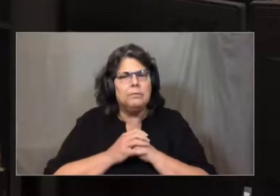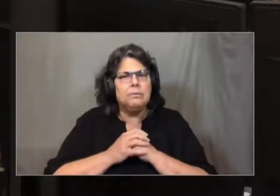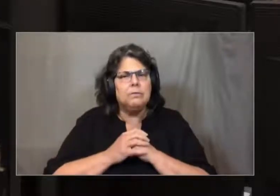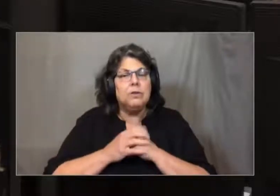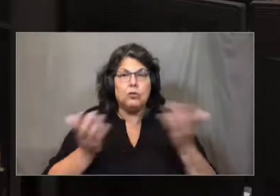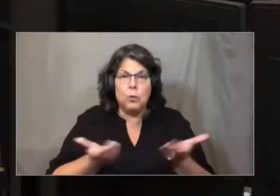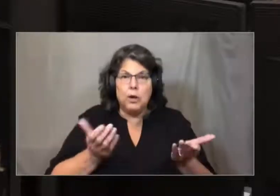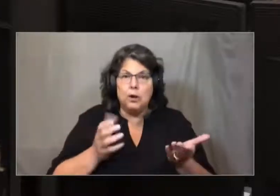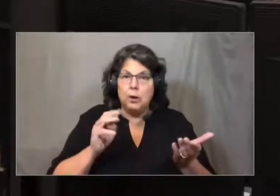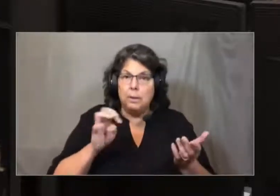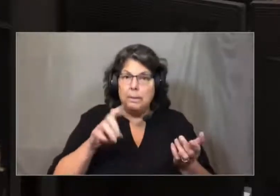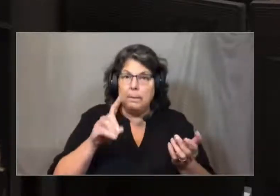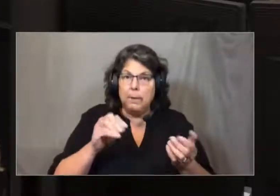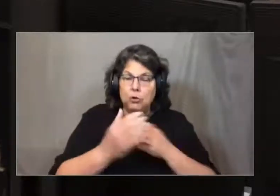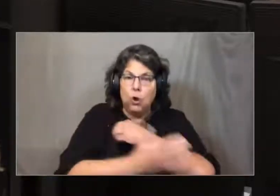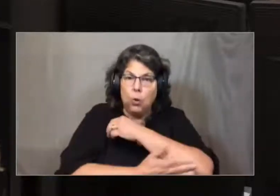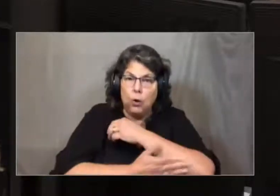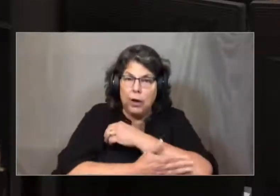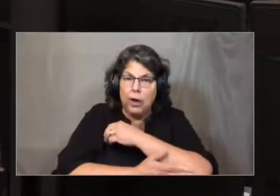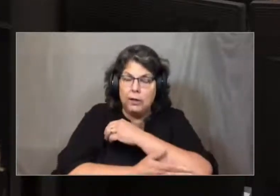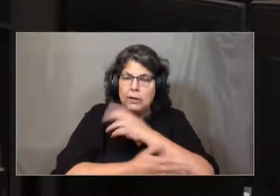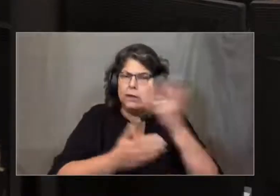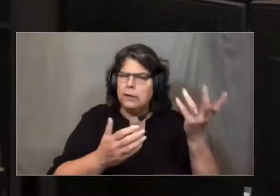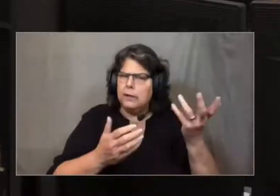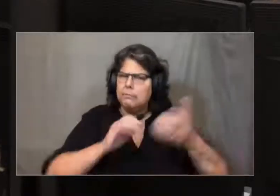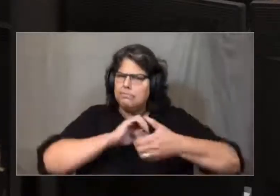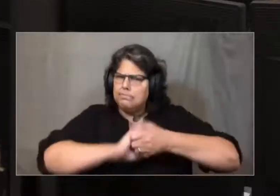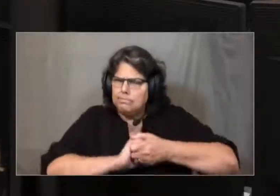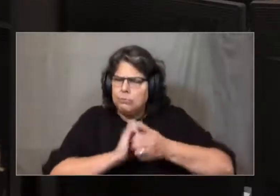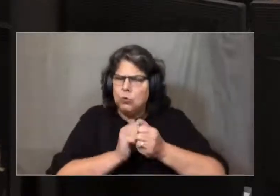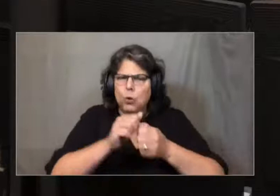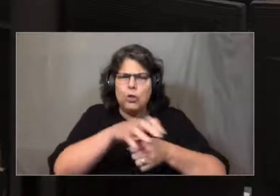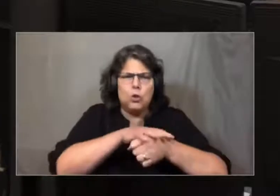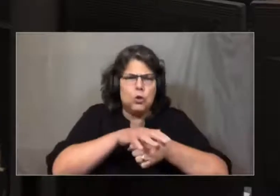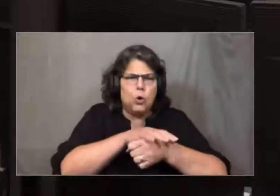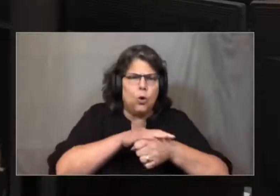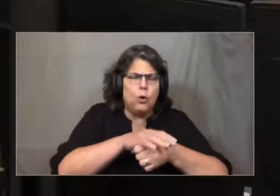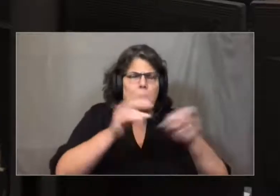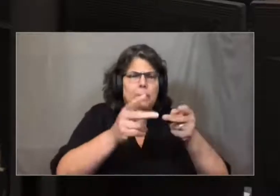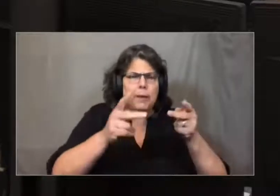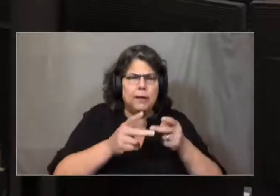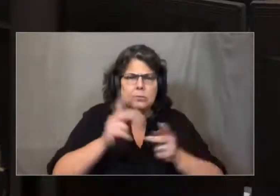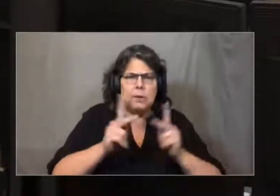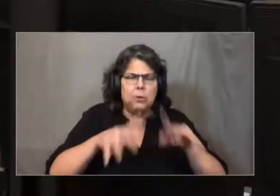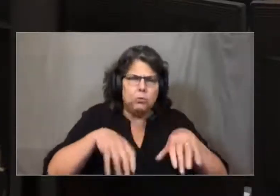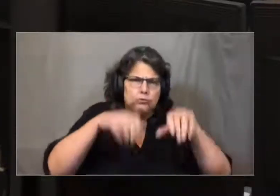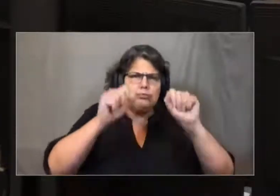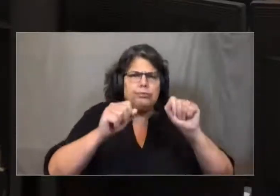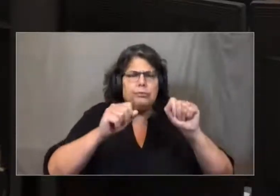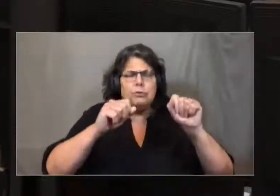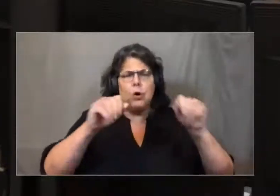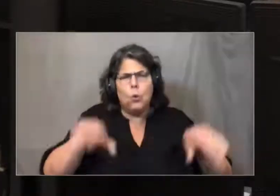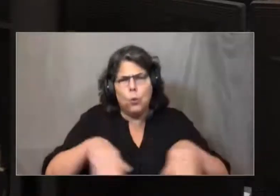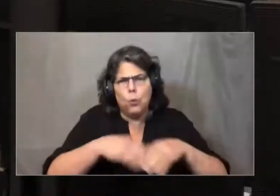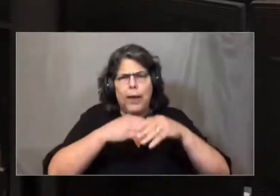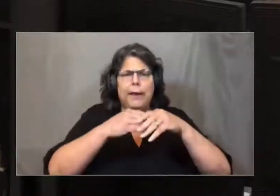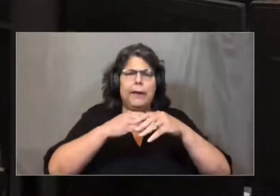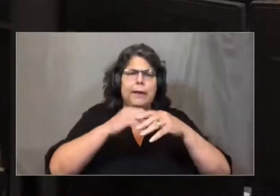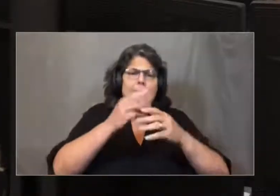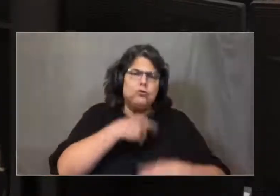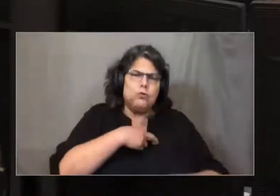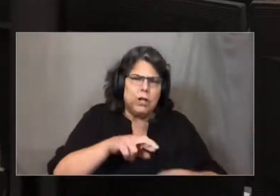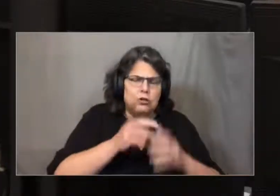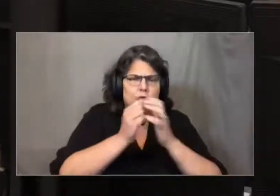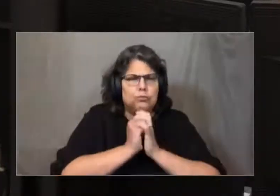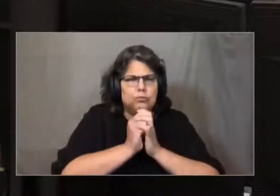the collaboration being done with local venues for cultural and religious events to provide guidance and ensure best